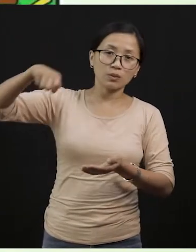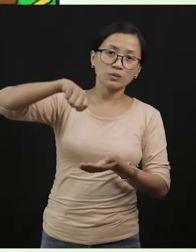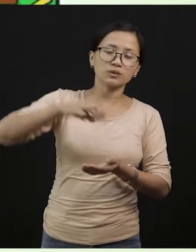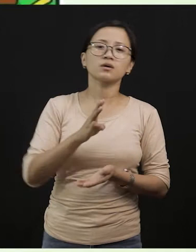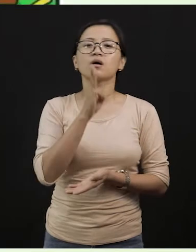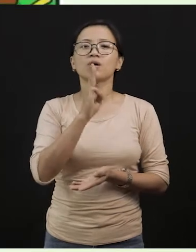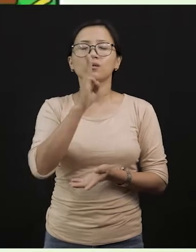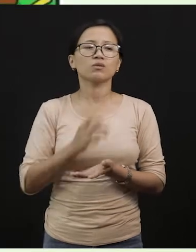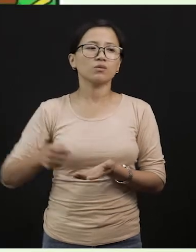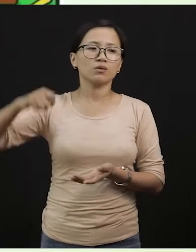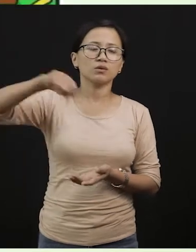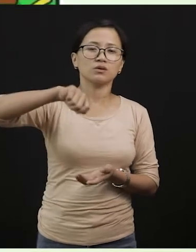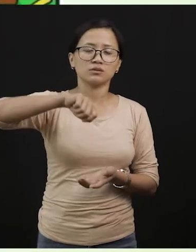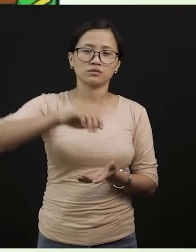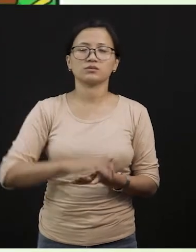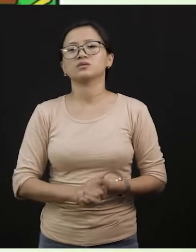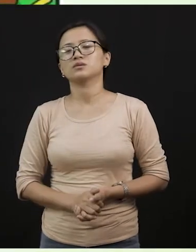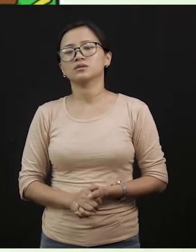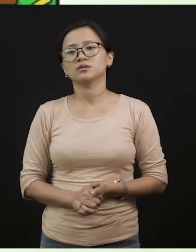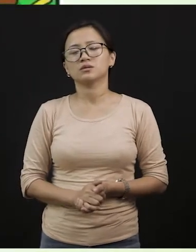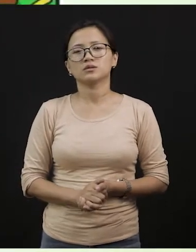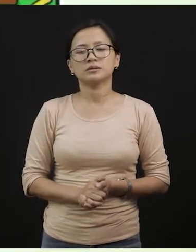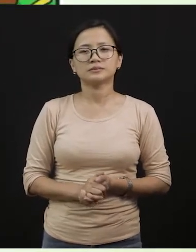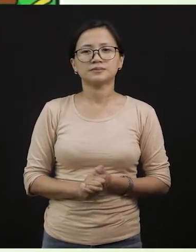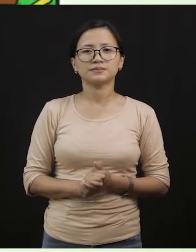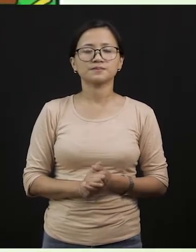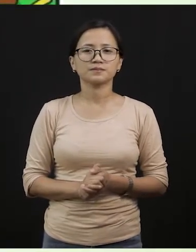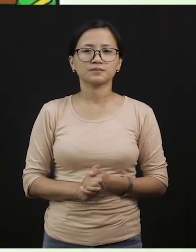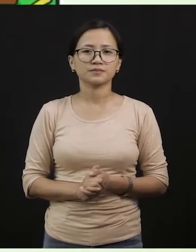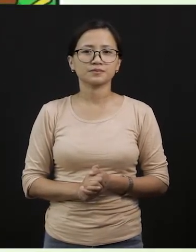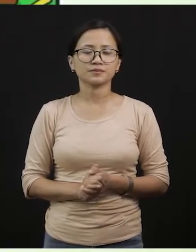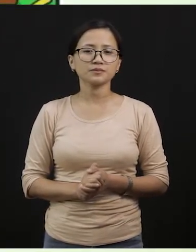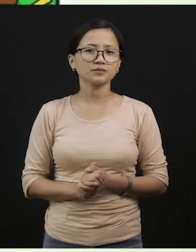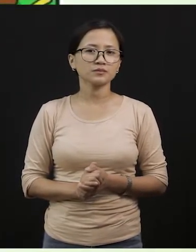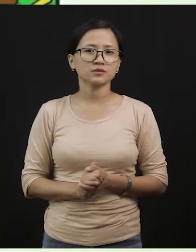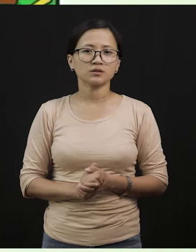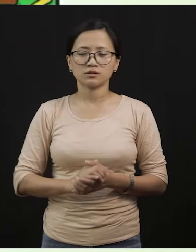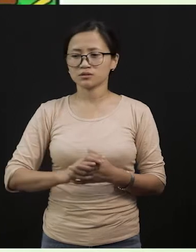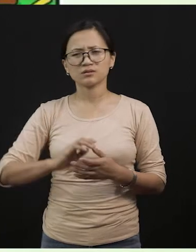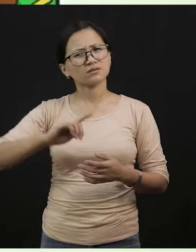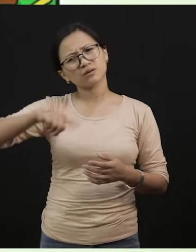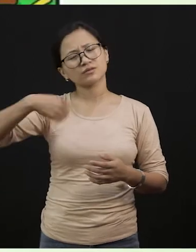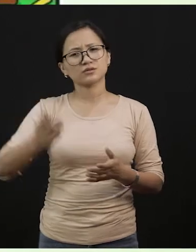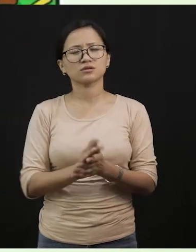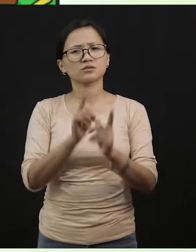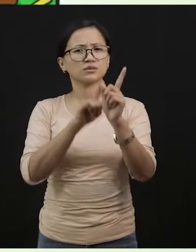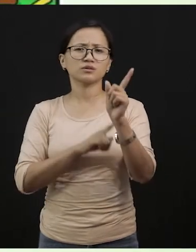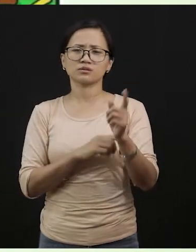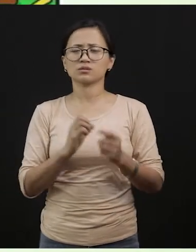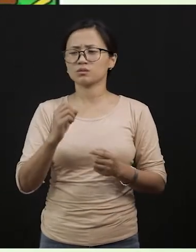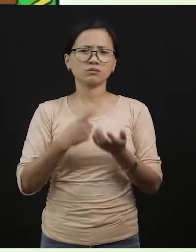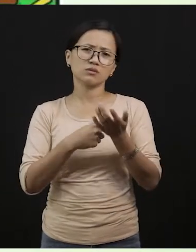it? Can you see the boy watering the plants? He is also trying to water the plants, and after some years, I'm sure, or after some months, the